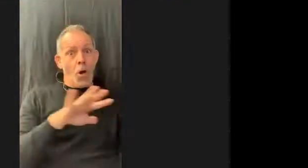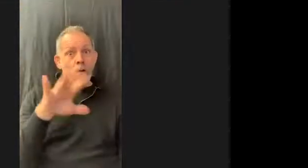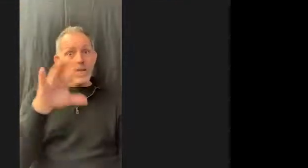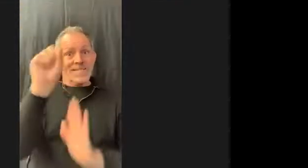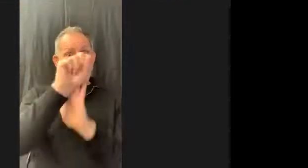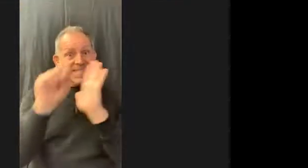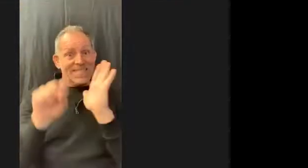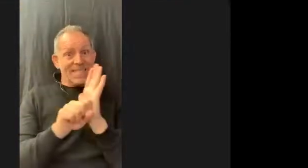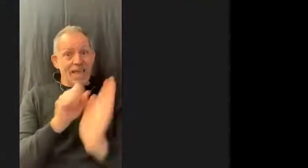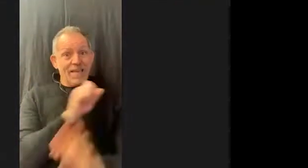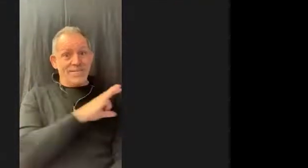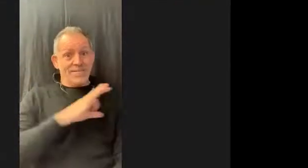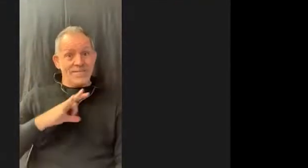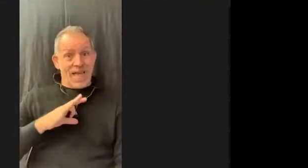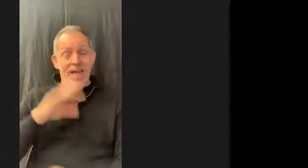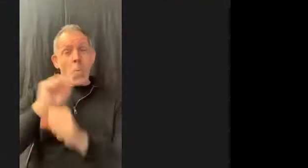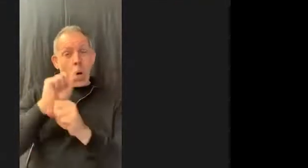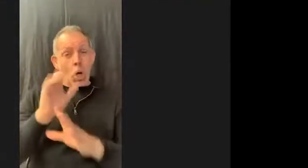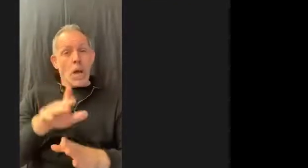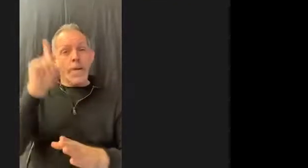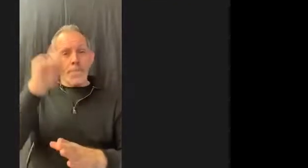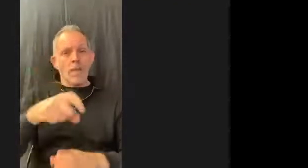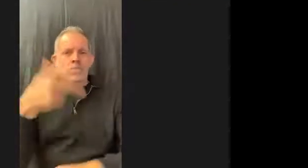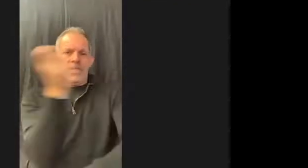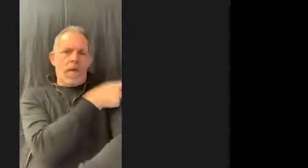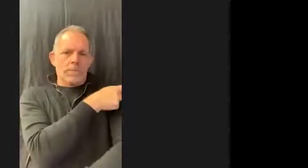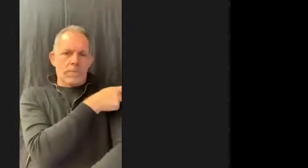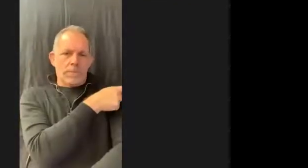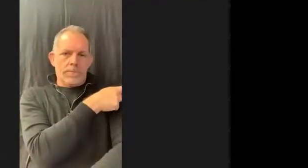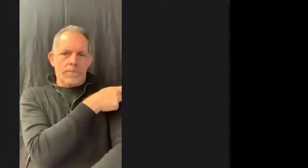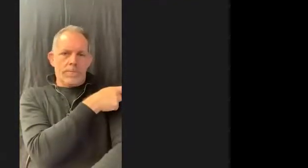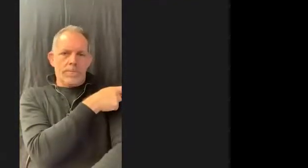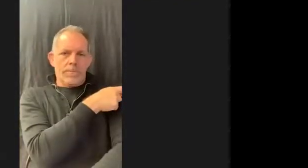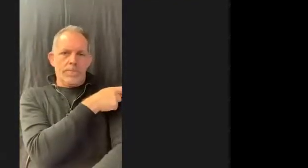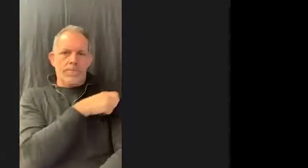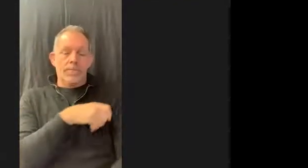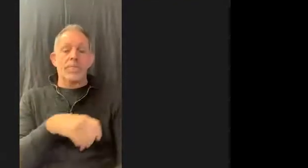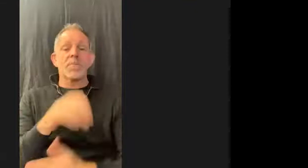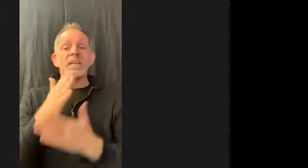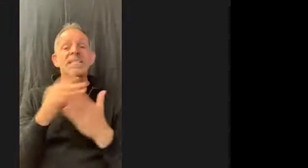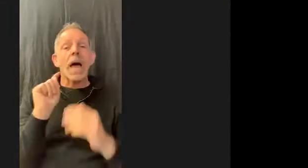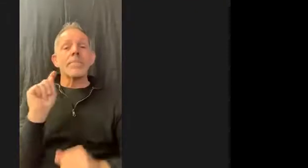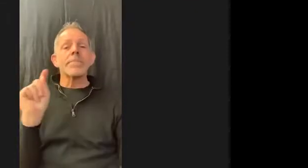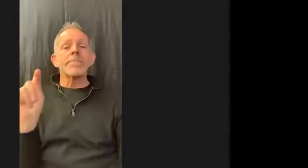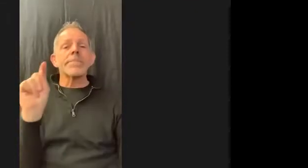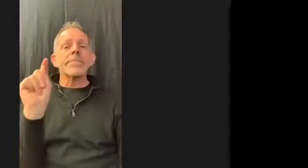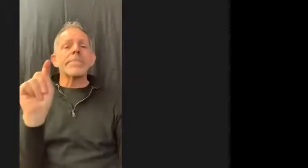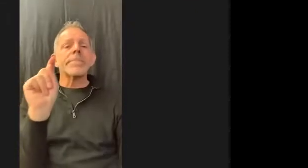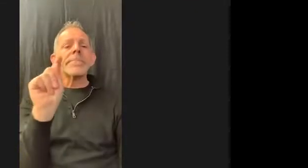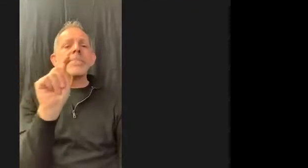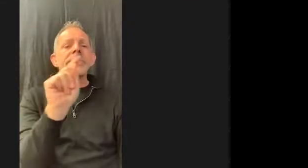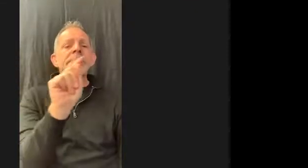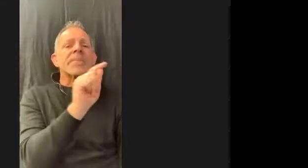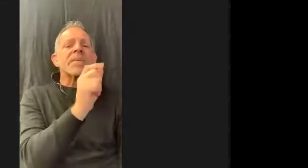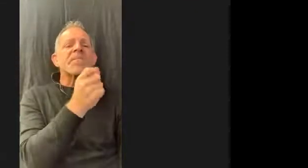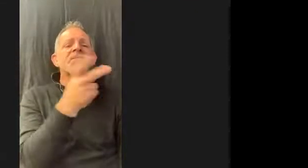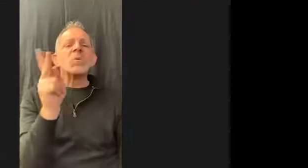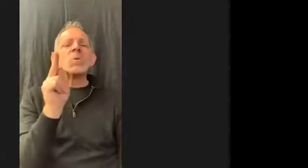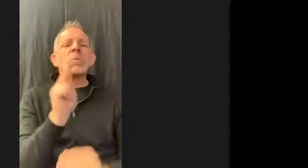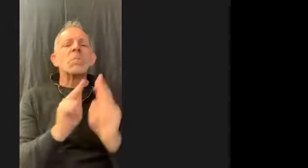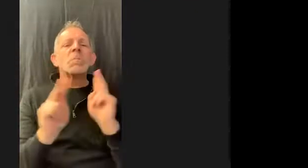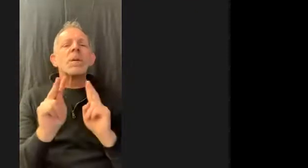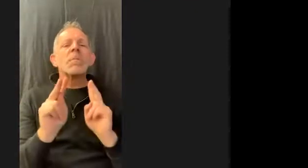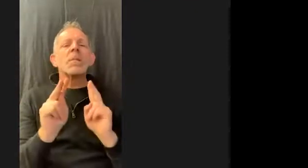And some unspecified small minority of workers might choose to